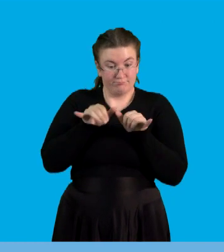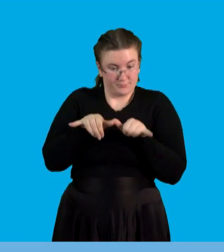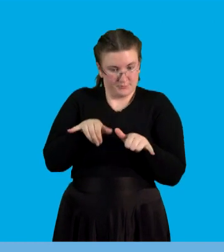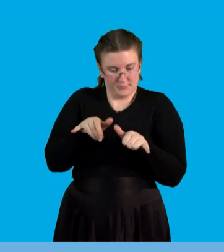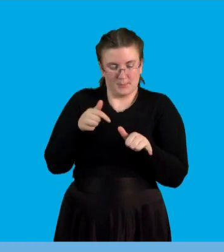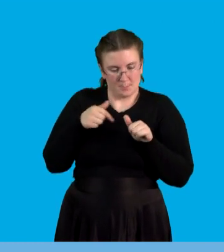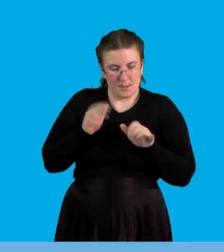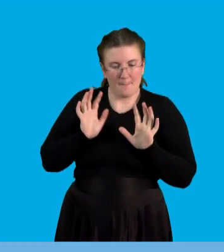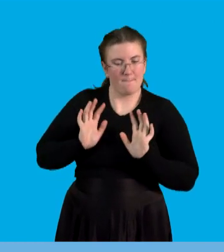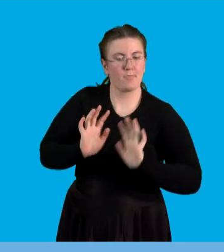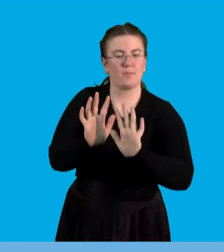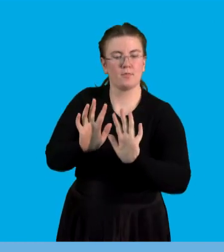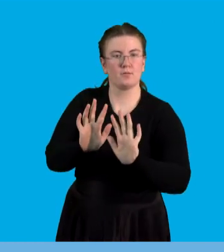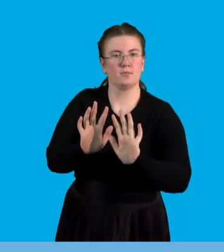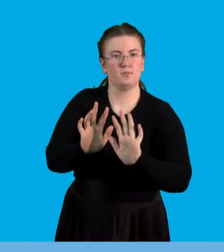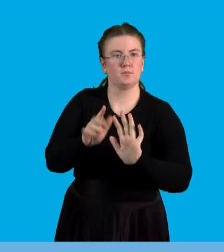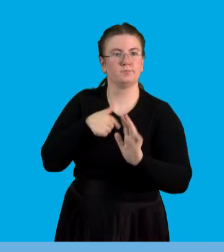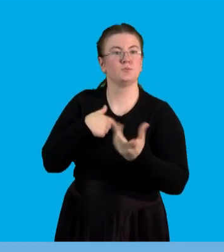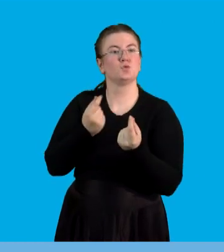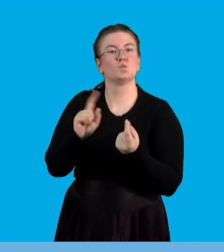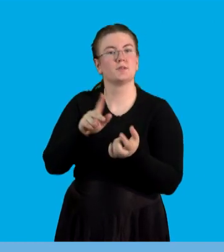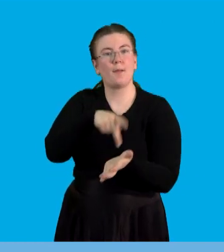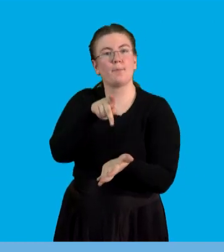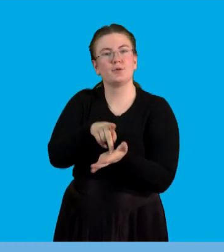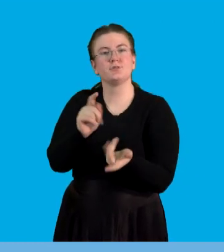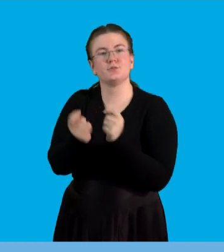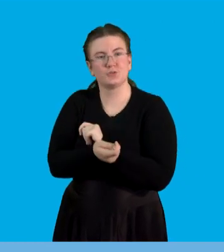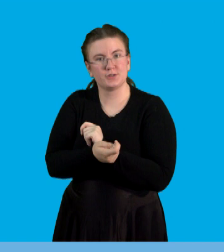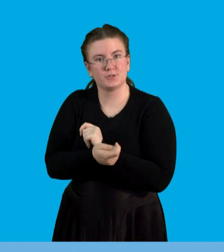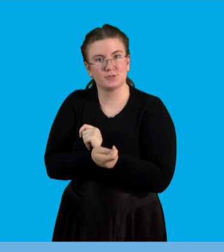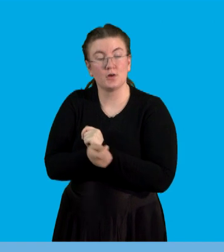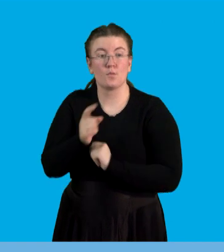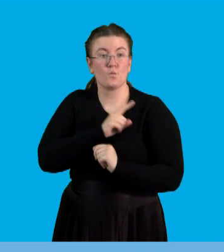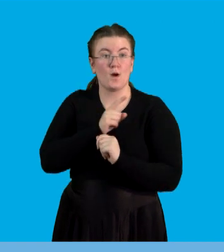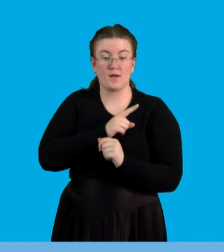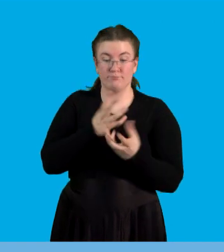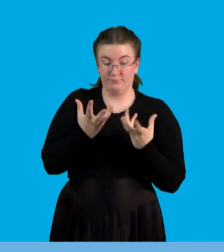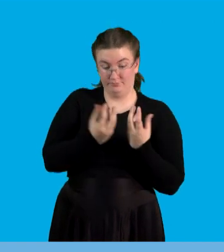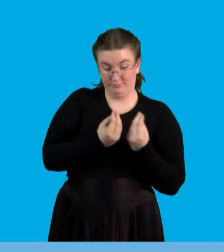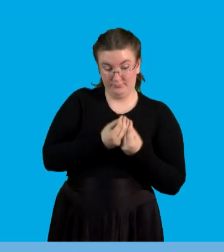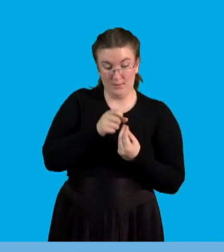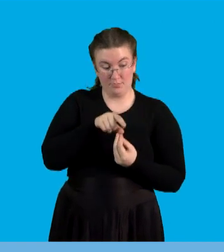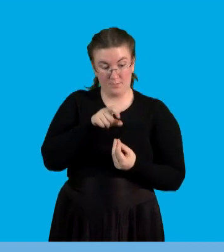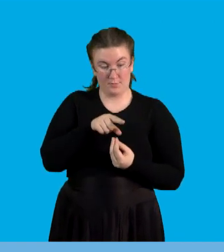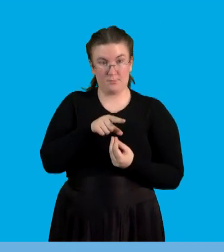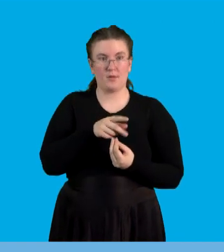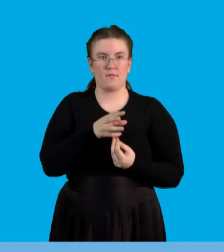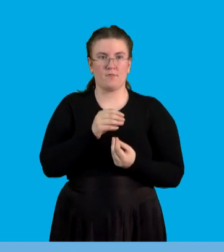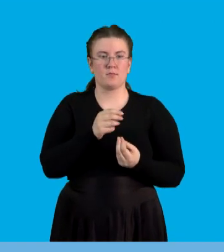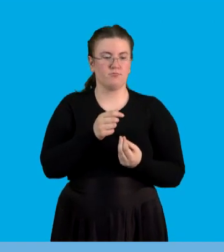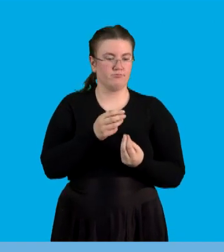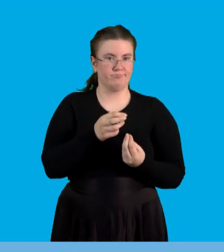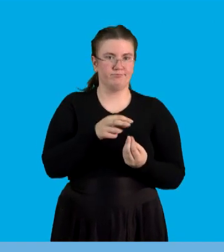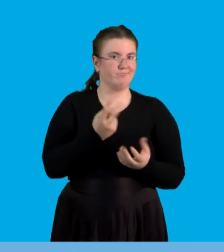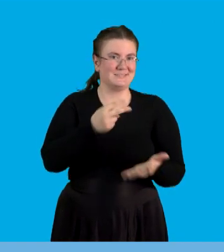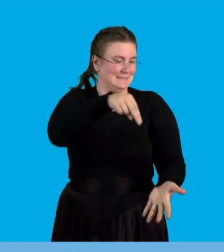sometimes pull it, what have I done now? I'm going to change the position of that object. That object was at this point, at point A,